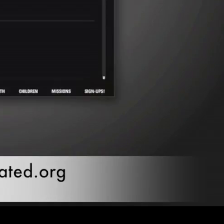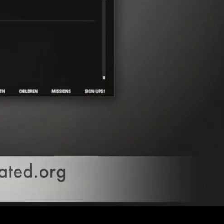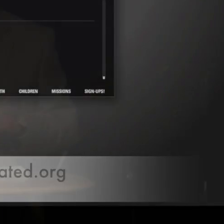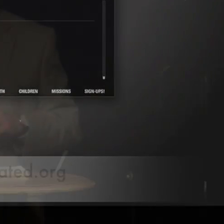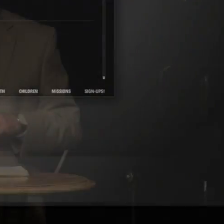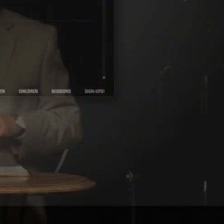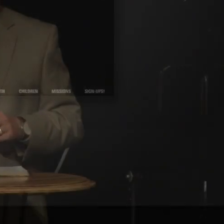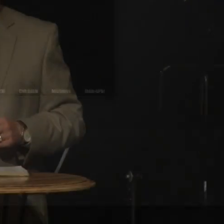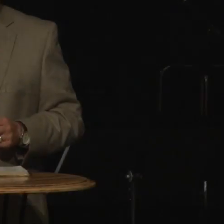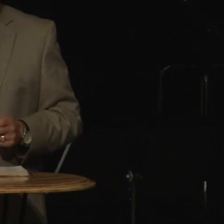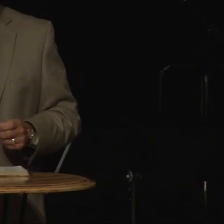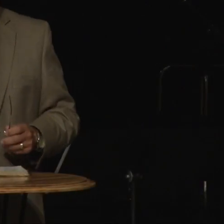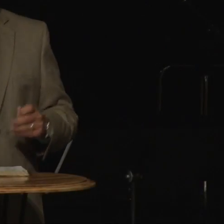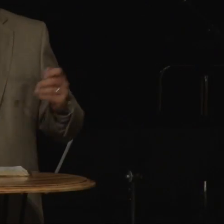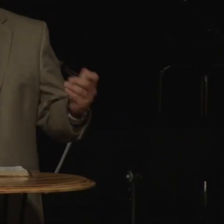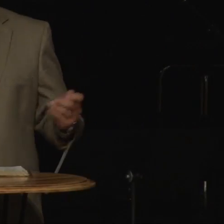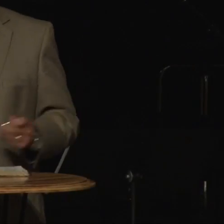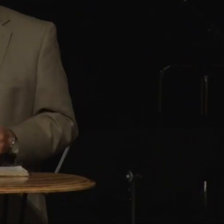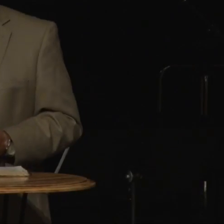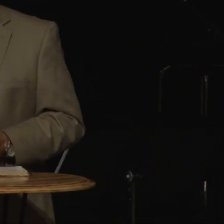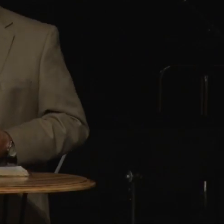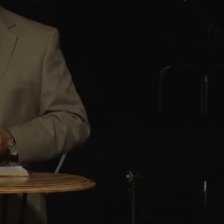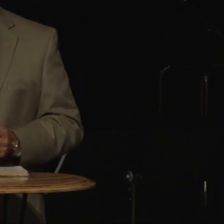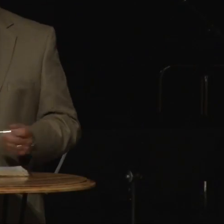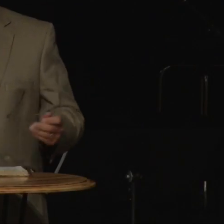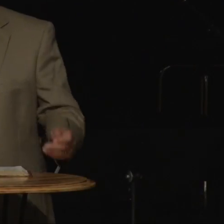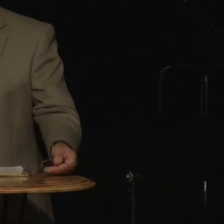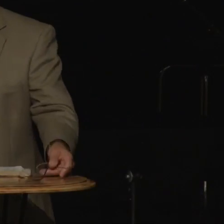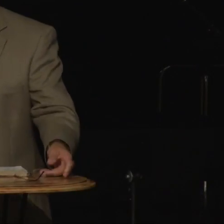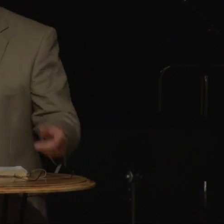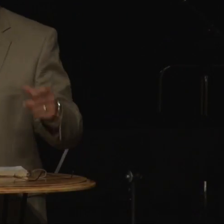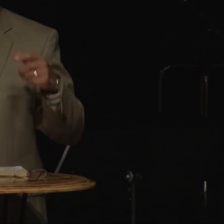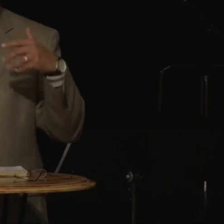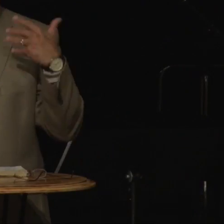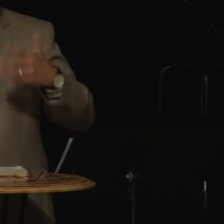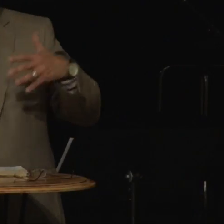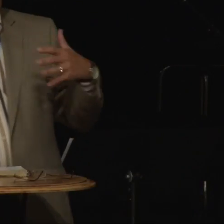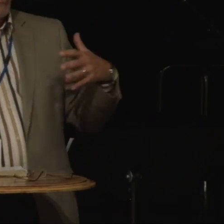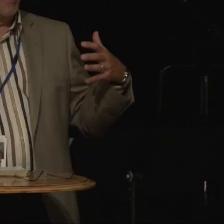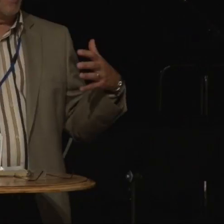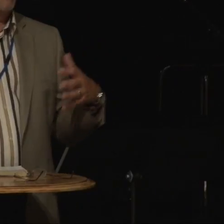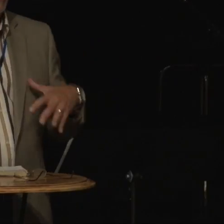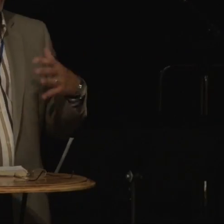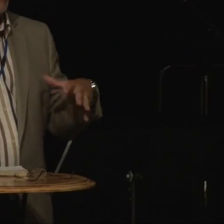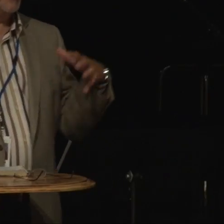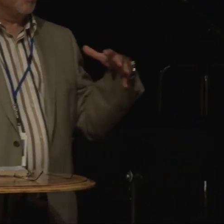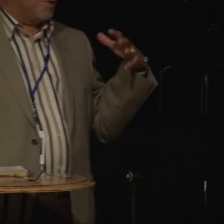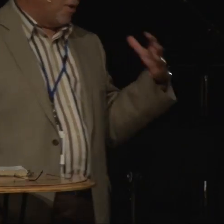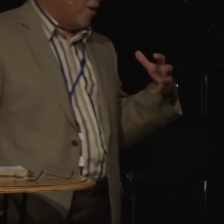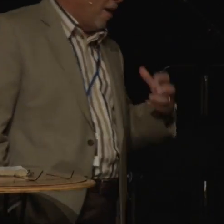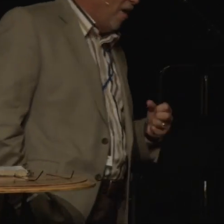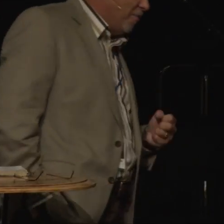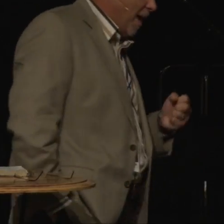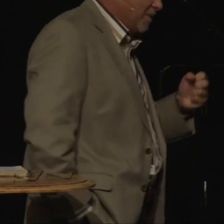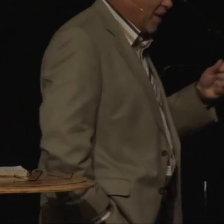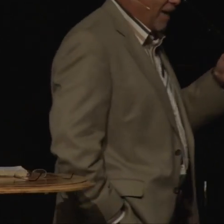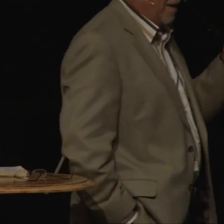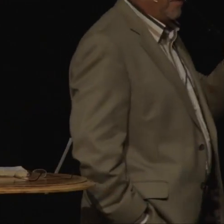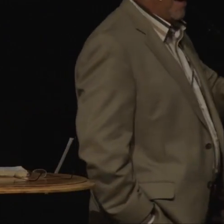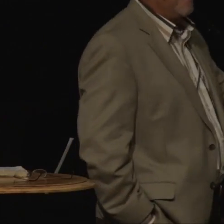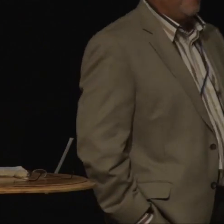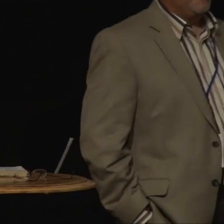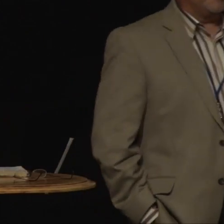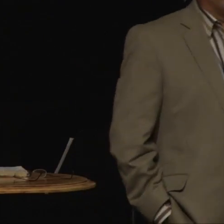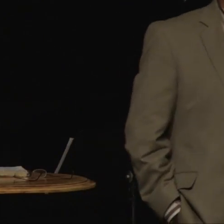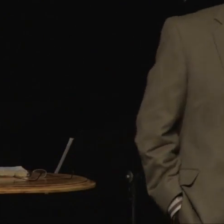www.firstfederated.org for more information. If you brought your Bibles with you today, won't you turn to Hebrews chapter 11? And let me just start off by